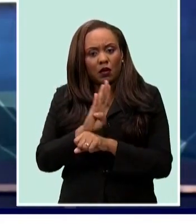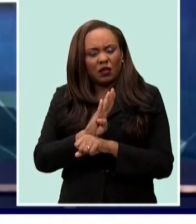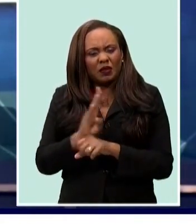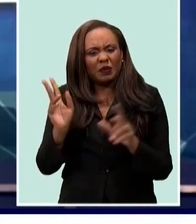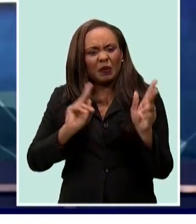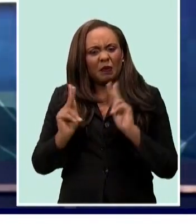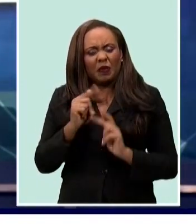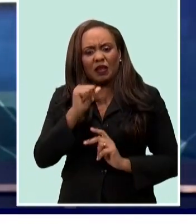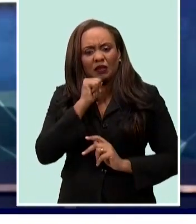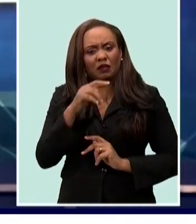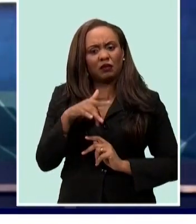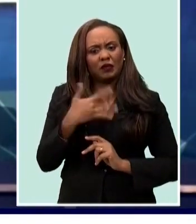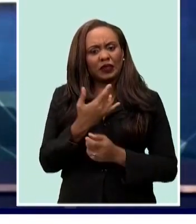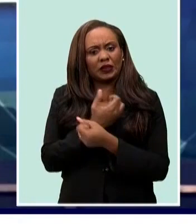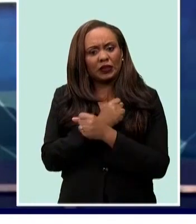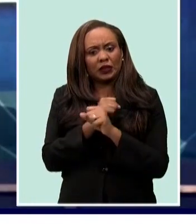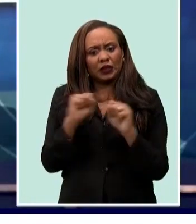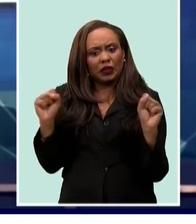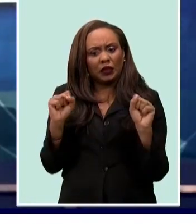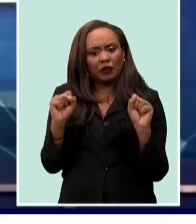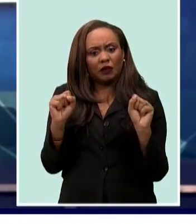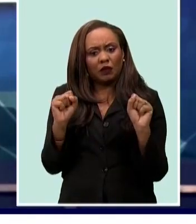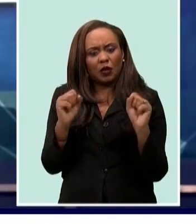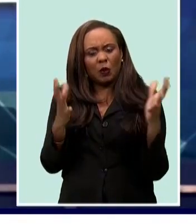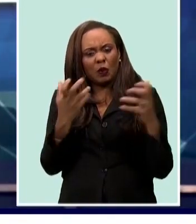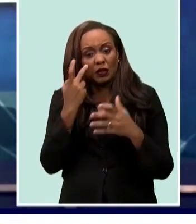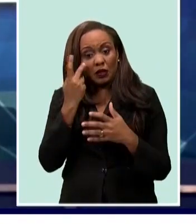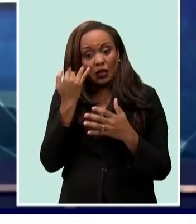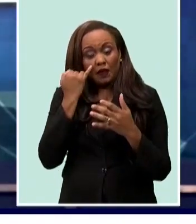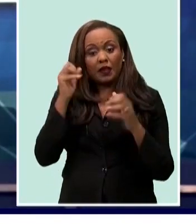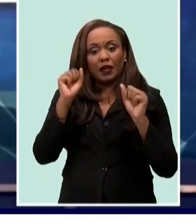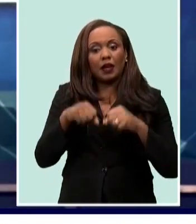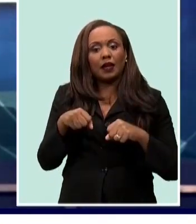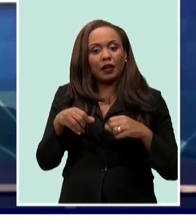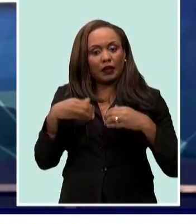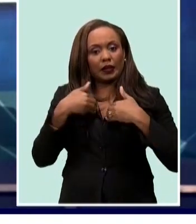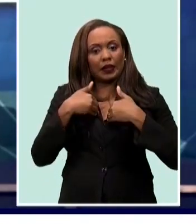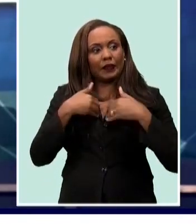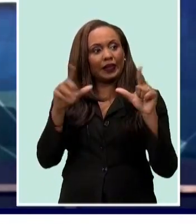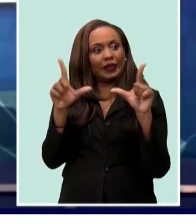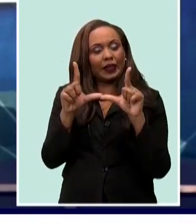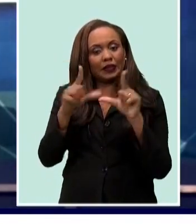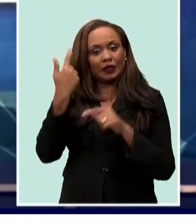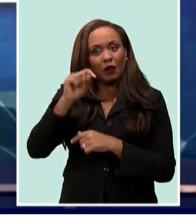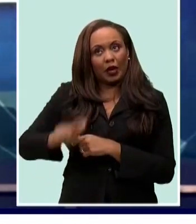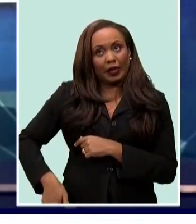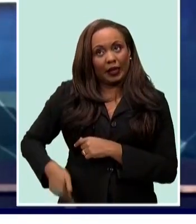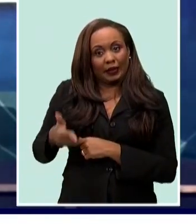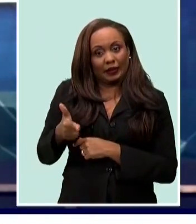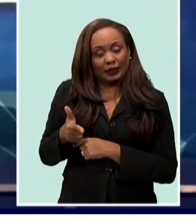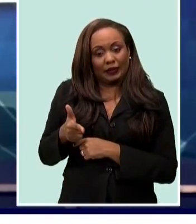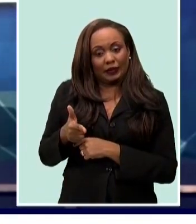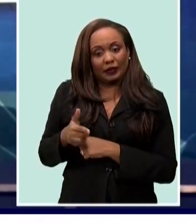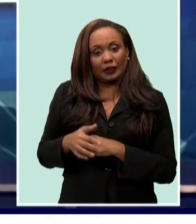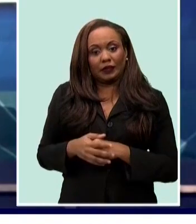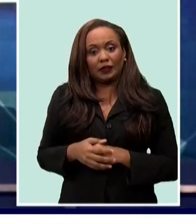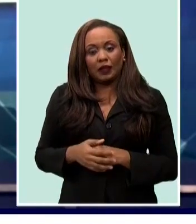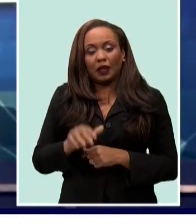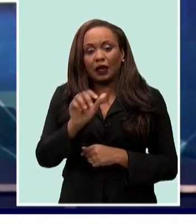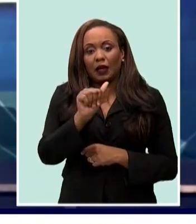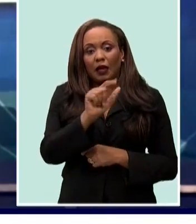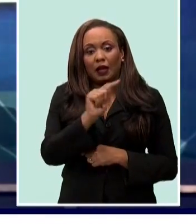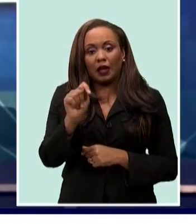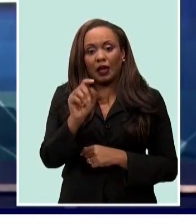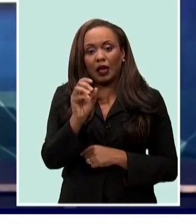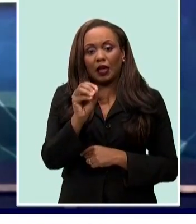their personal safety, and they are making approaches to see if they can acquire licenses to bear arms. And this was revealed by Attorney General